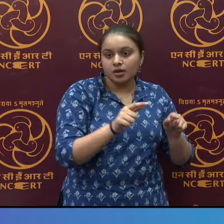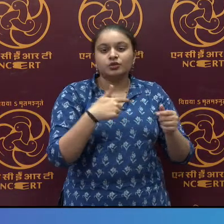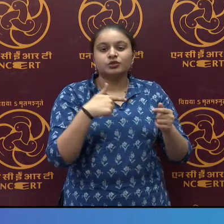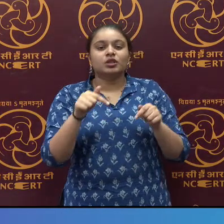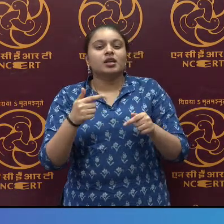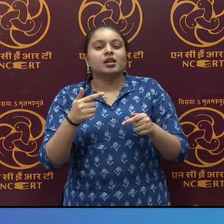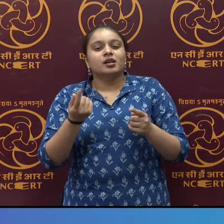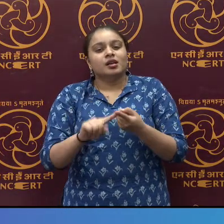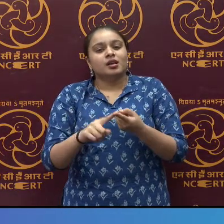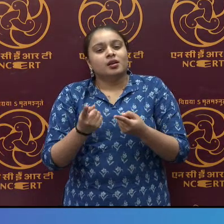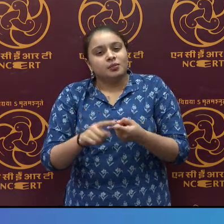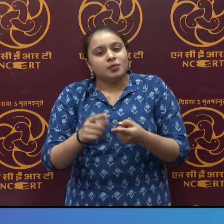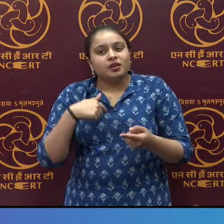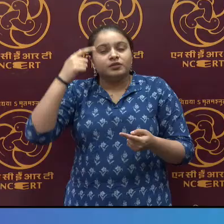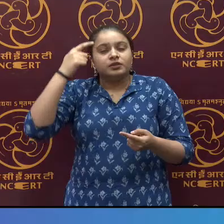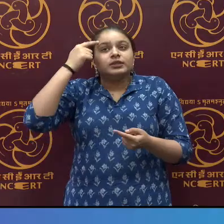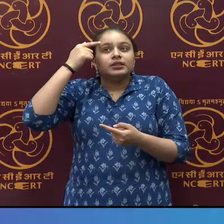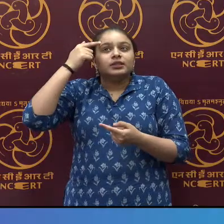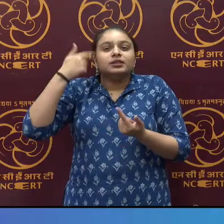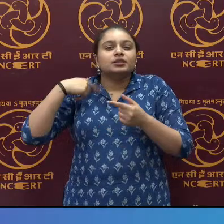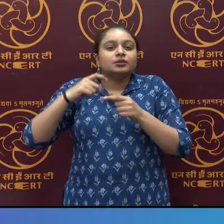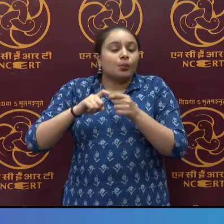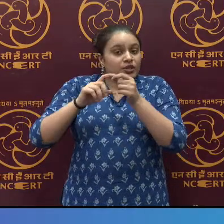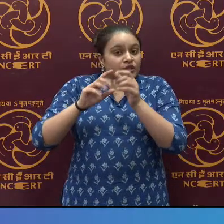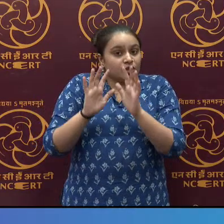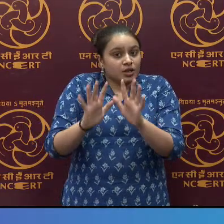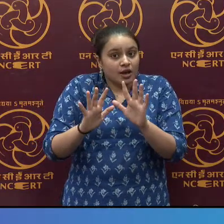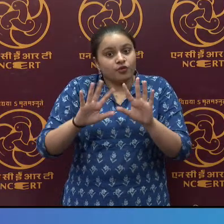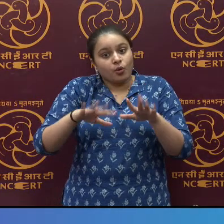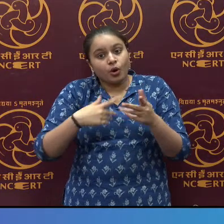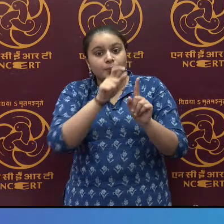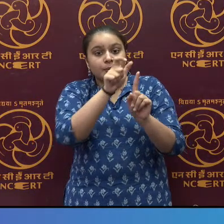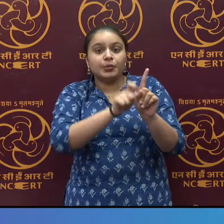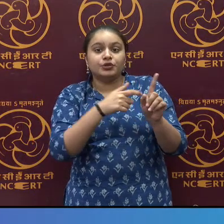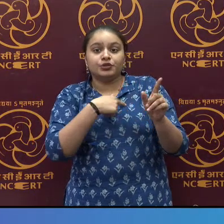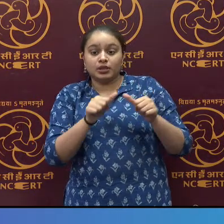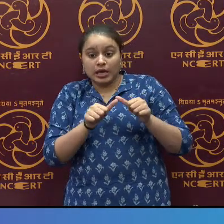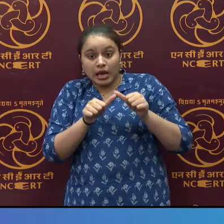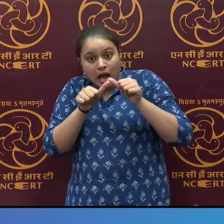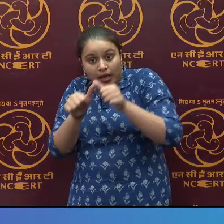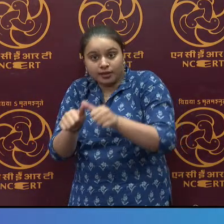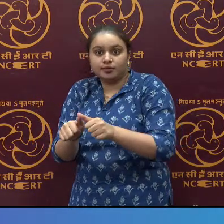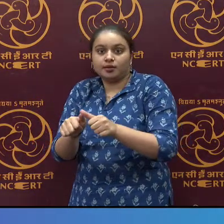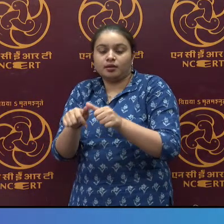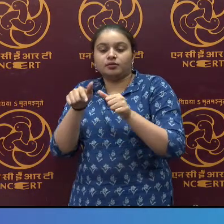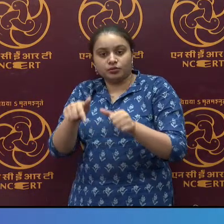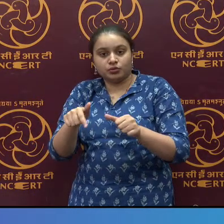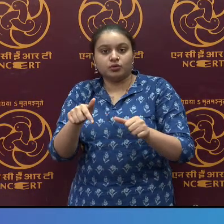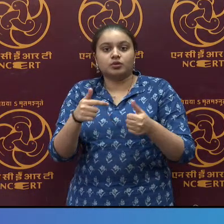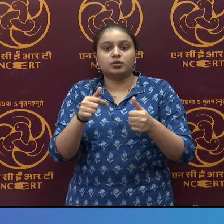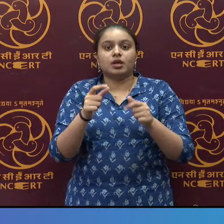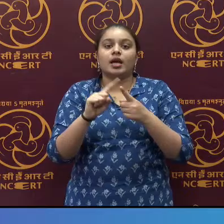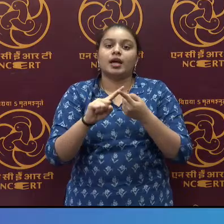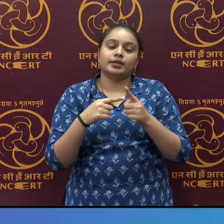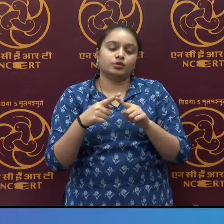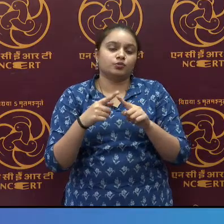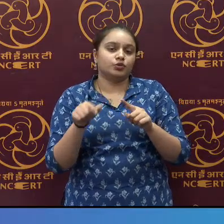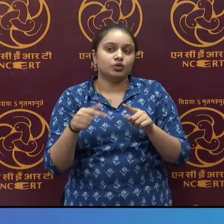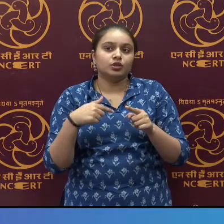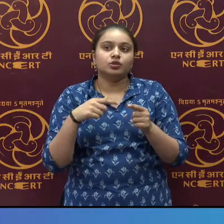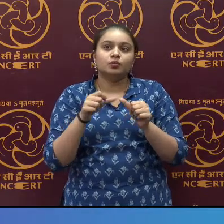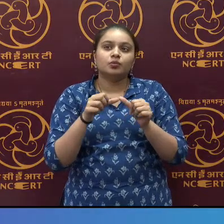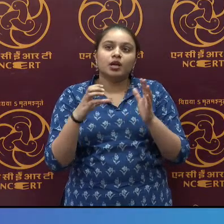the readers have some questions and the writer is answering them, so it's an expository kind of article. So this type of article will clearly